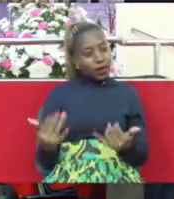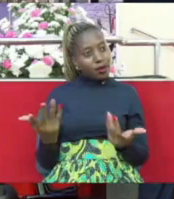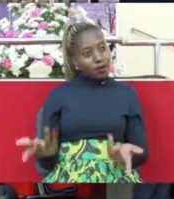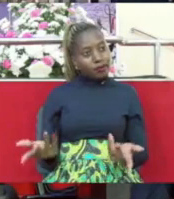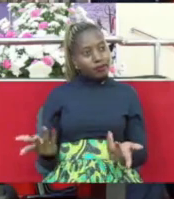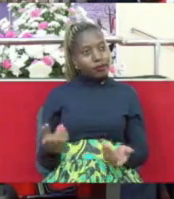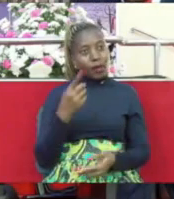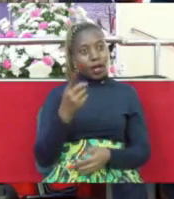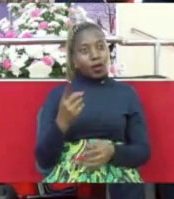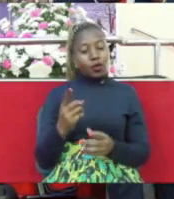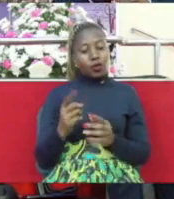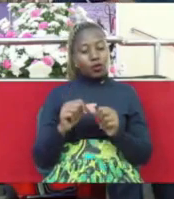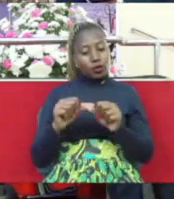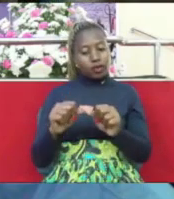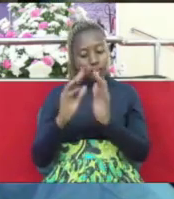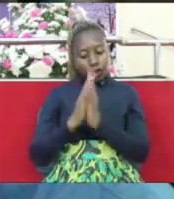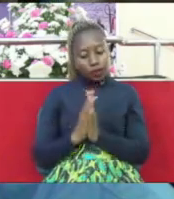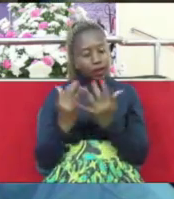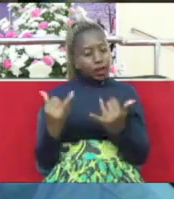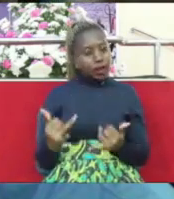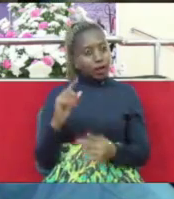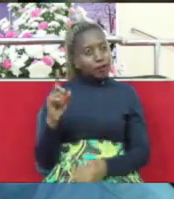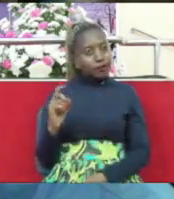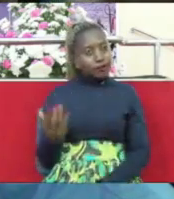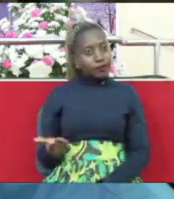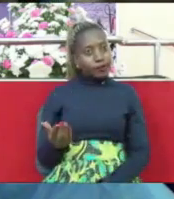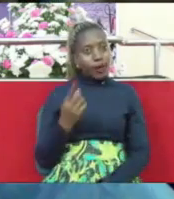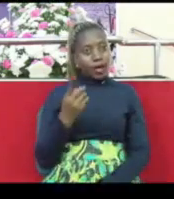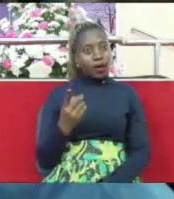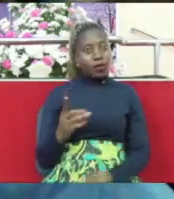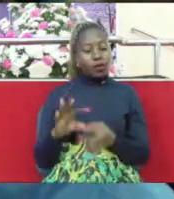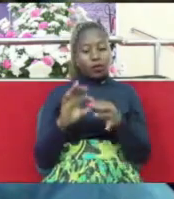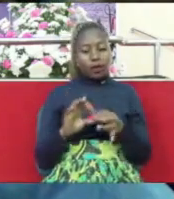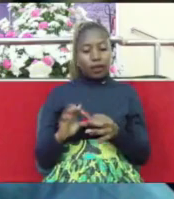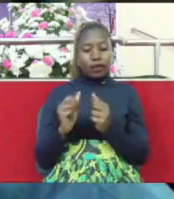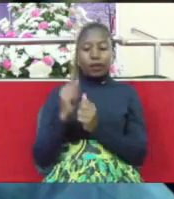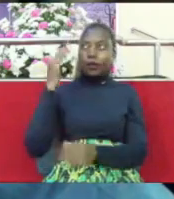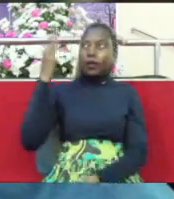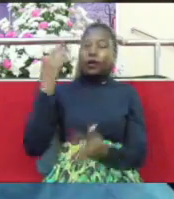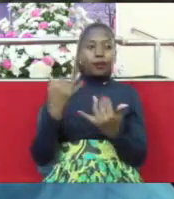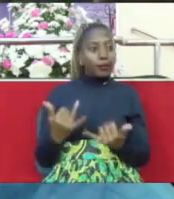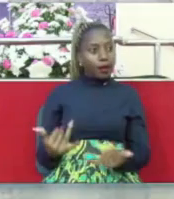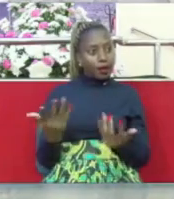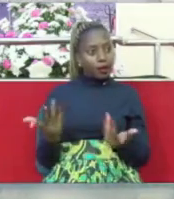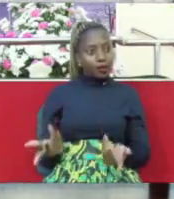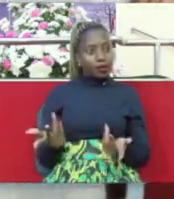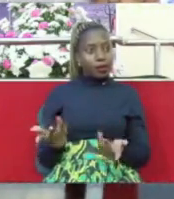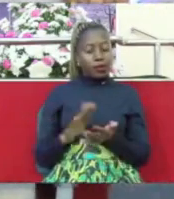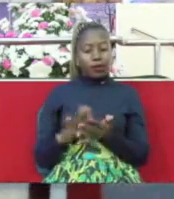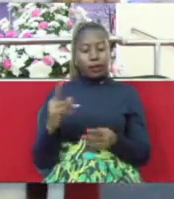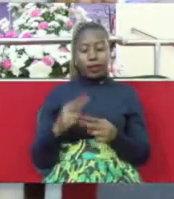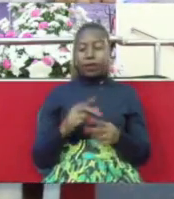still praying now? Je, bado naomba hivyo? Am I still connected with him now? Bado nimeunganika pamoja naye sasa? Praise the name